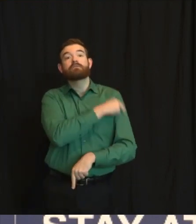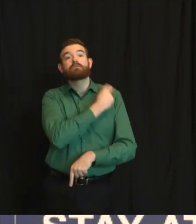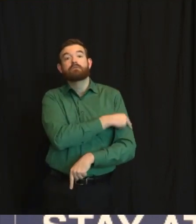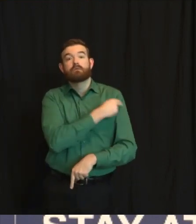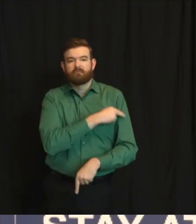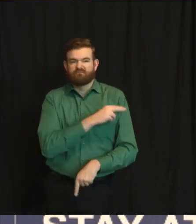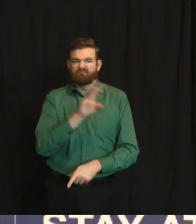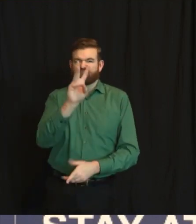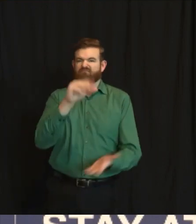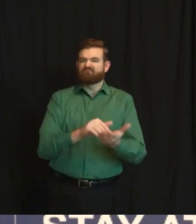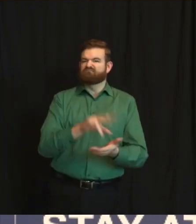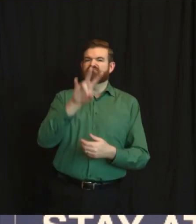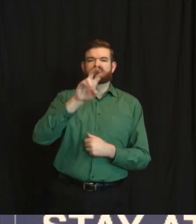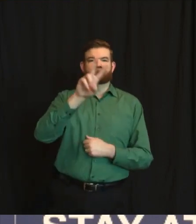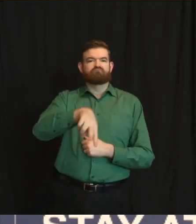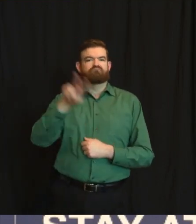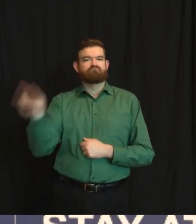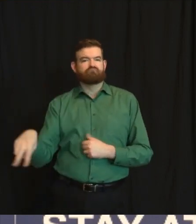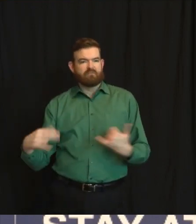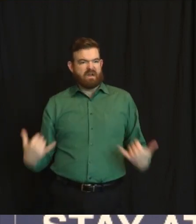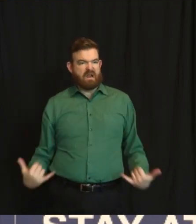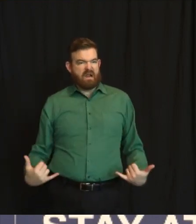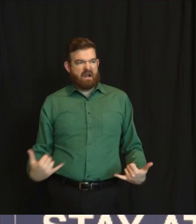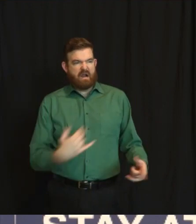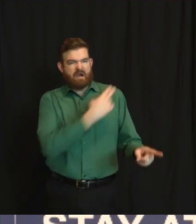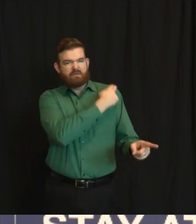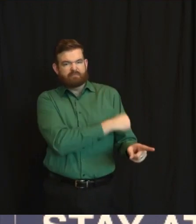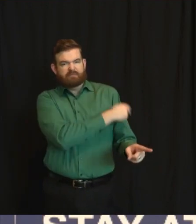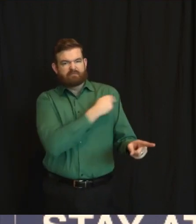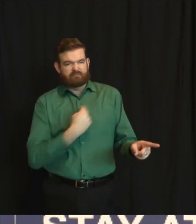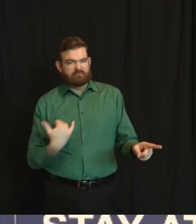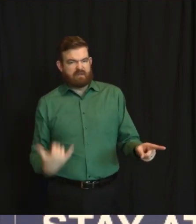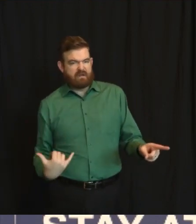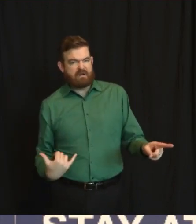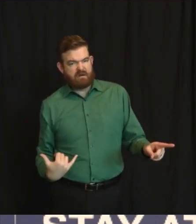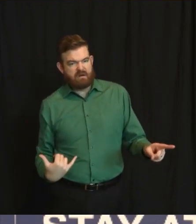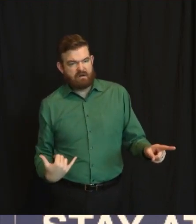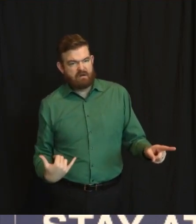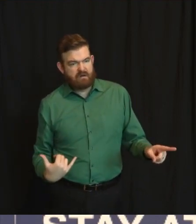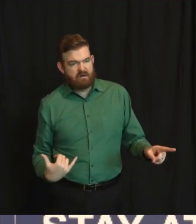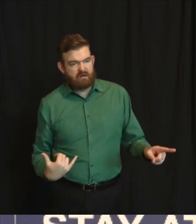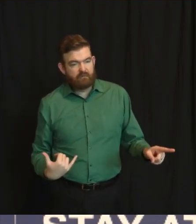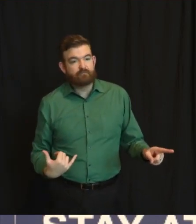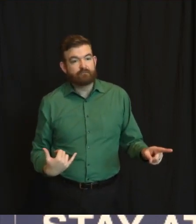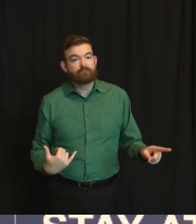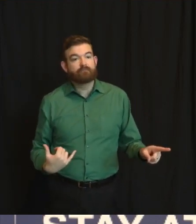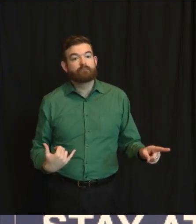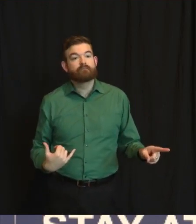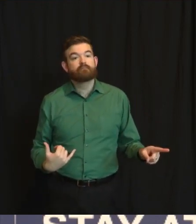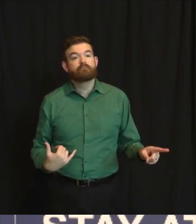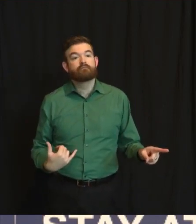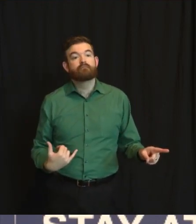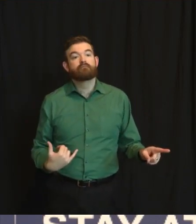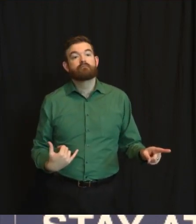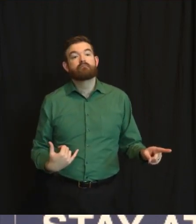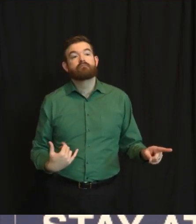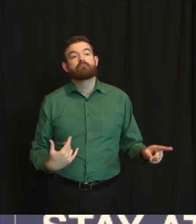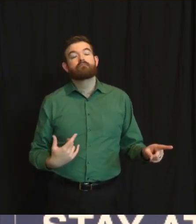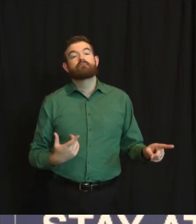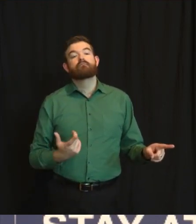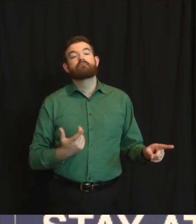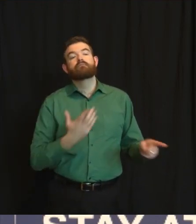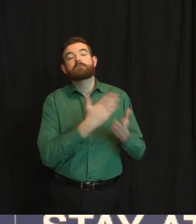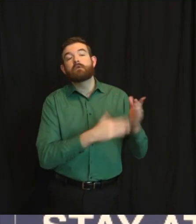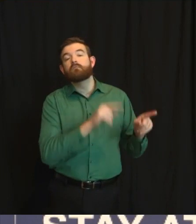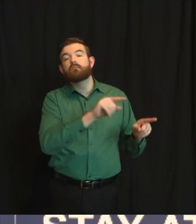6,722 hospitalizations of COVID-19 and patients or persons under investigation. That is